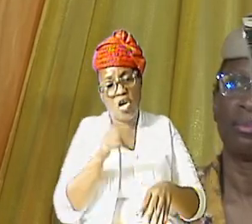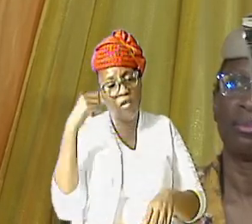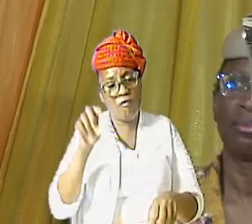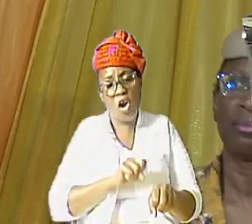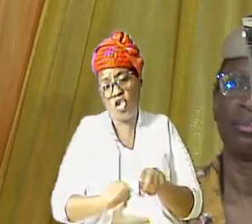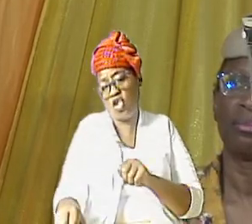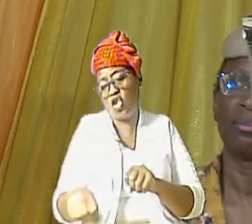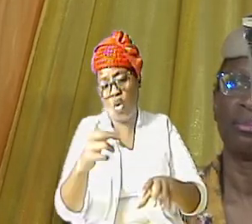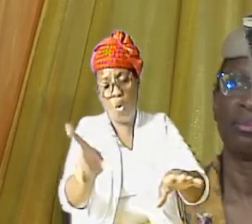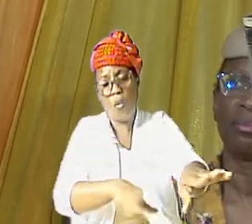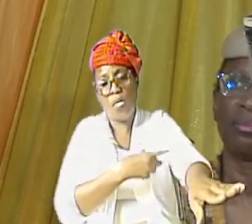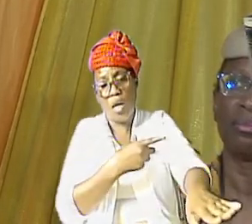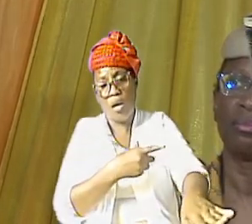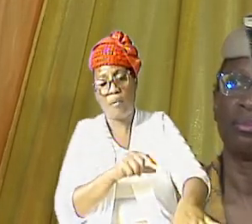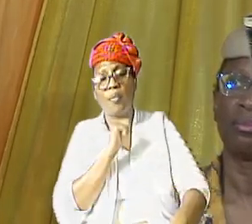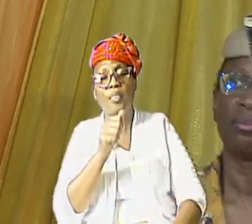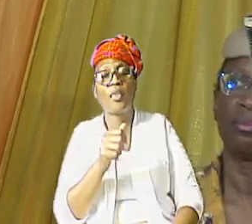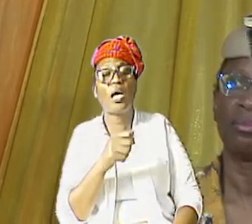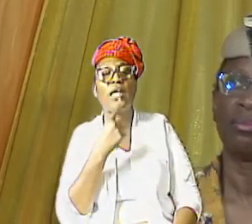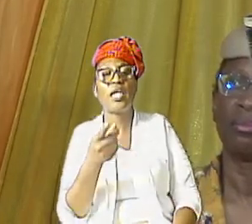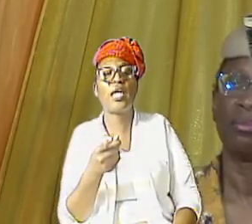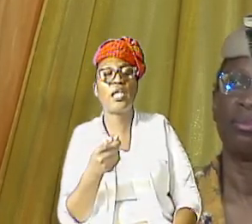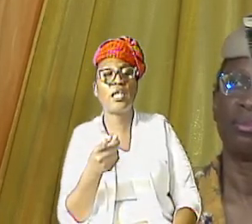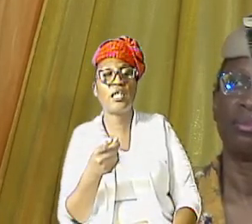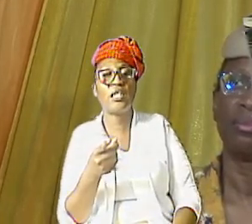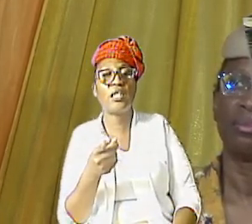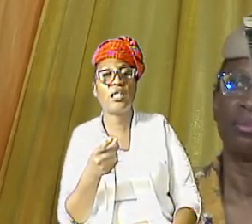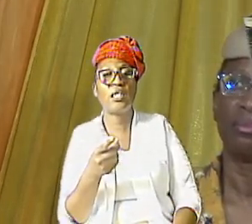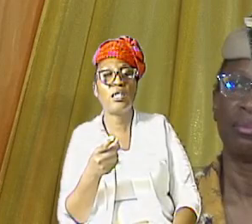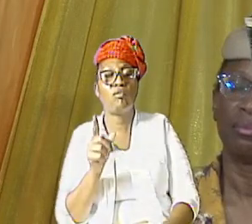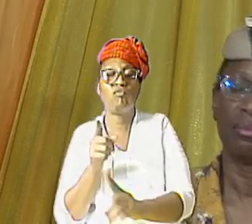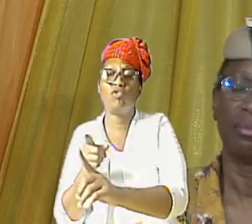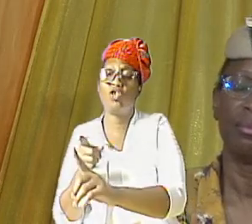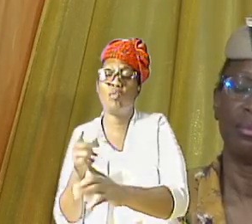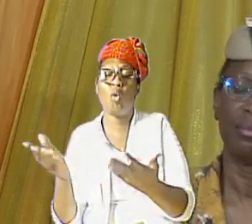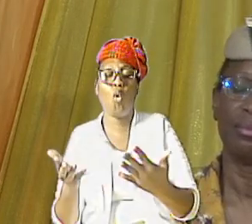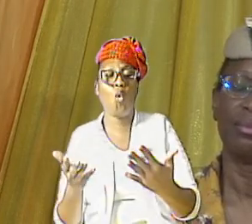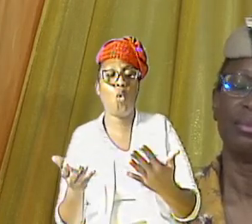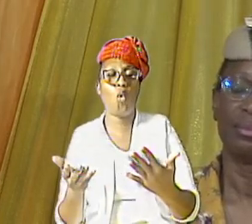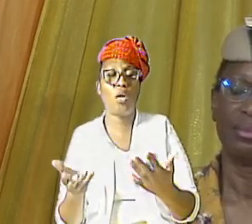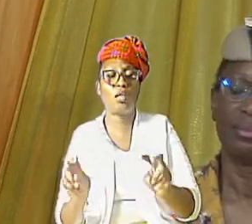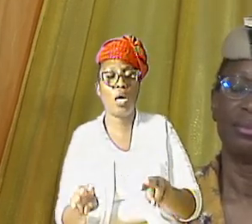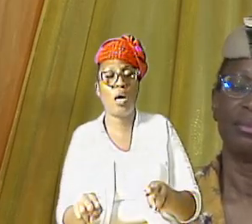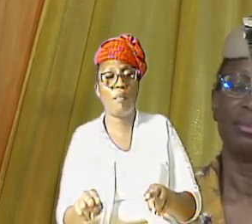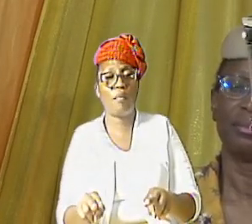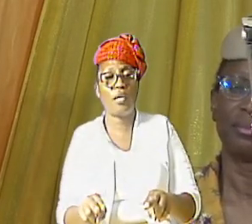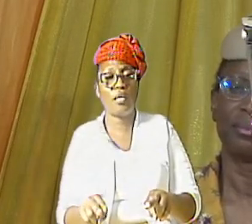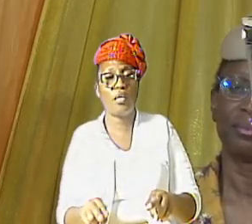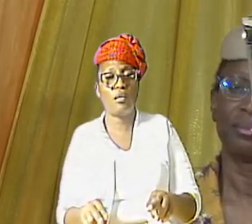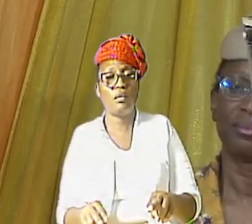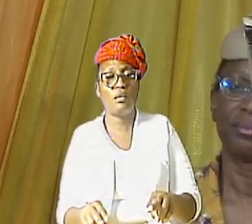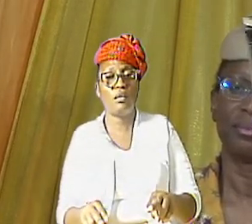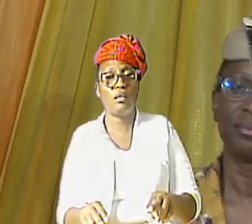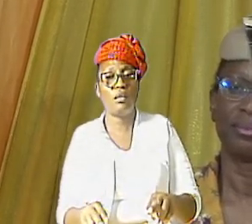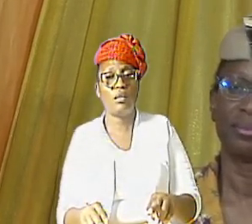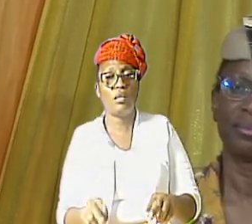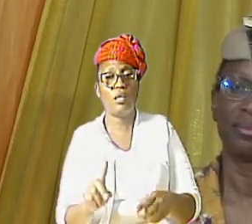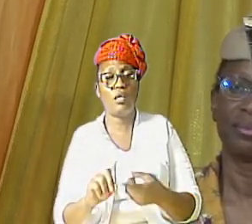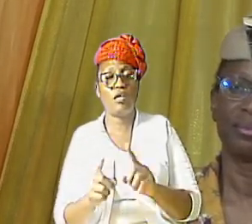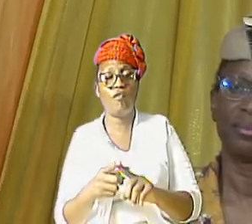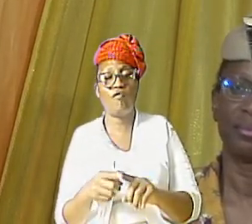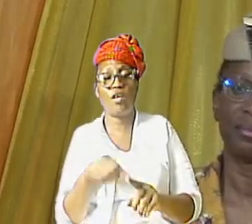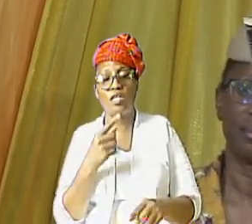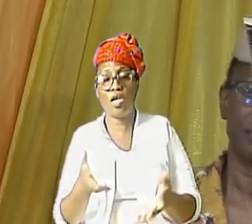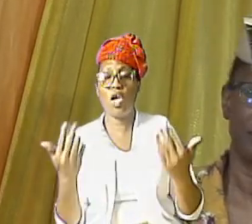you know, I'm not telling him what I mean. I'm just I say, busy with work or whatsoever. And I remember him say, come to church. And I remember